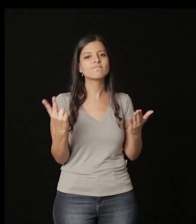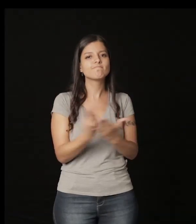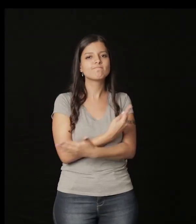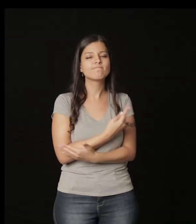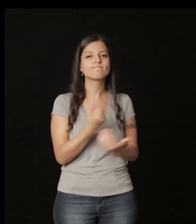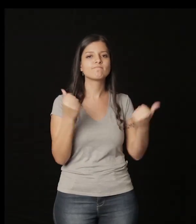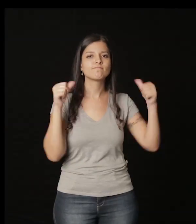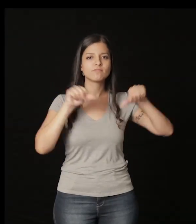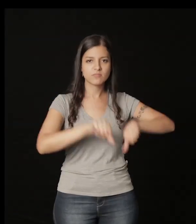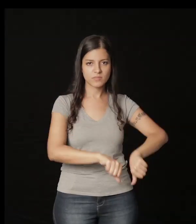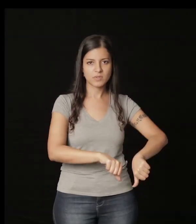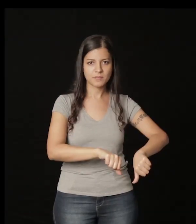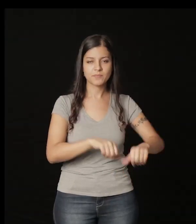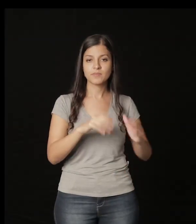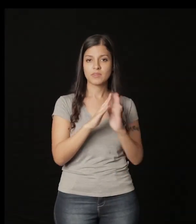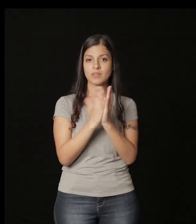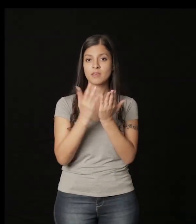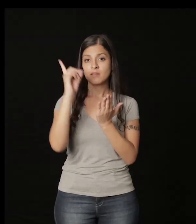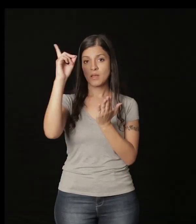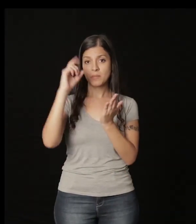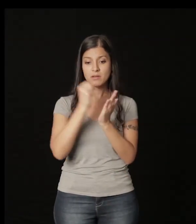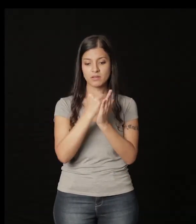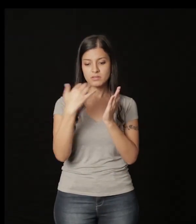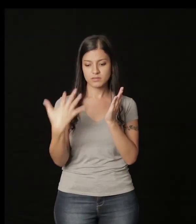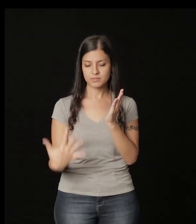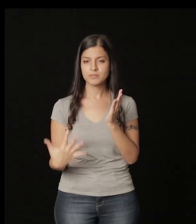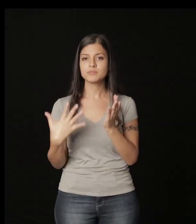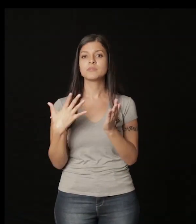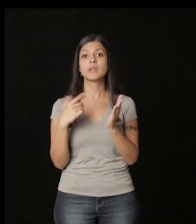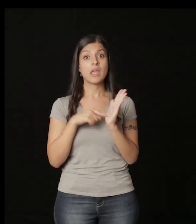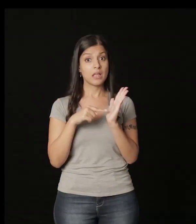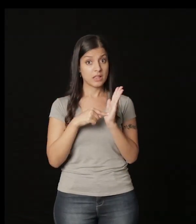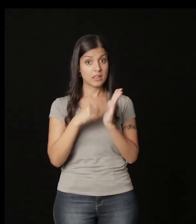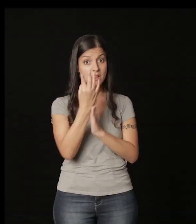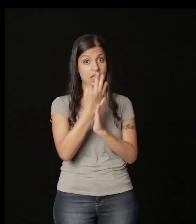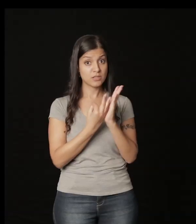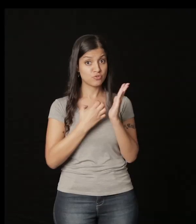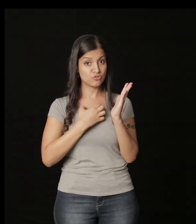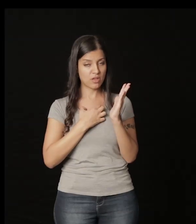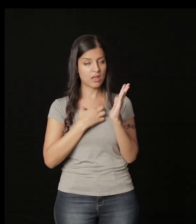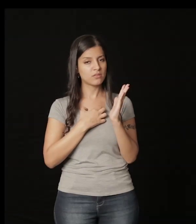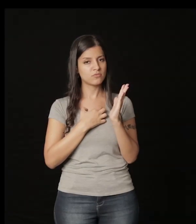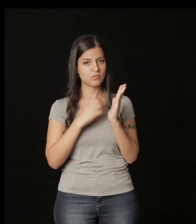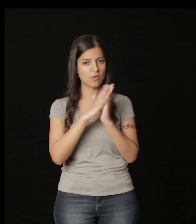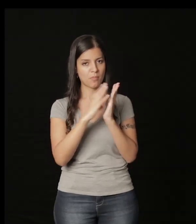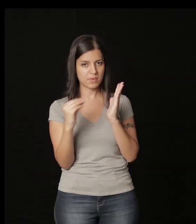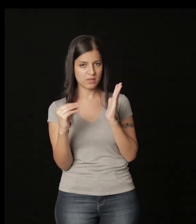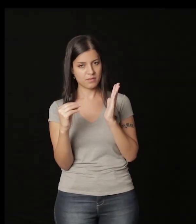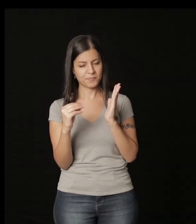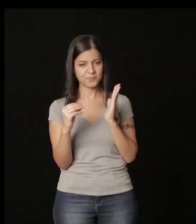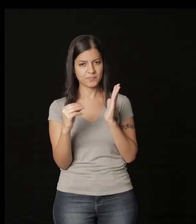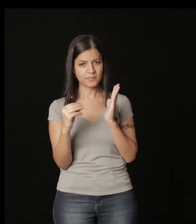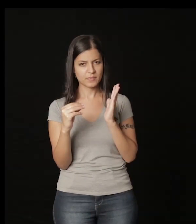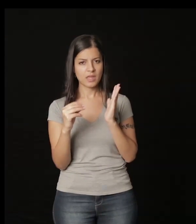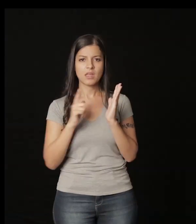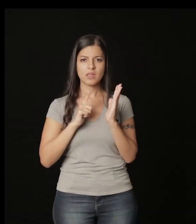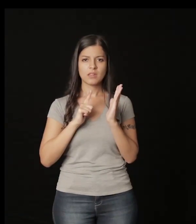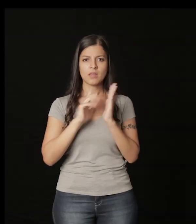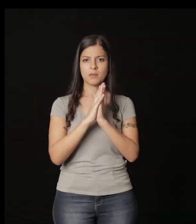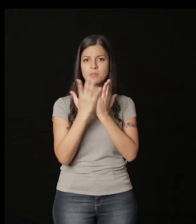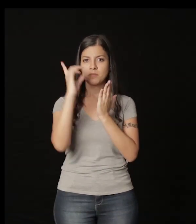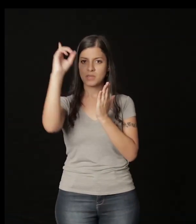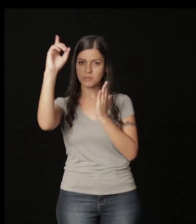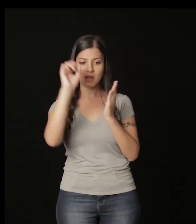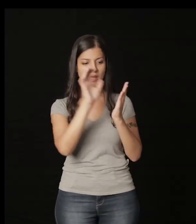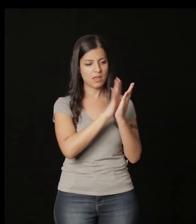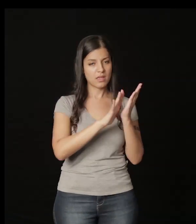forma de catástrofe. Dentro da Bíblia, se utilizam da estrutura da Bíblia e